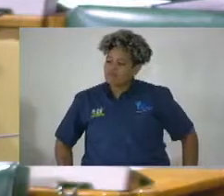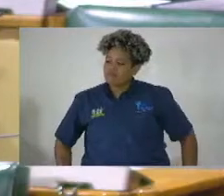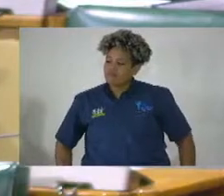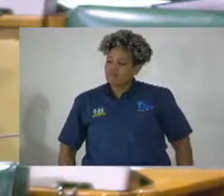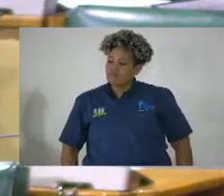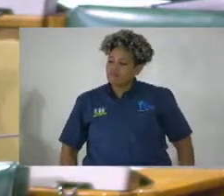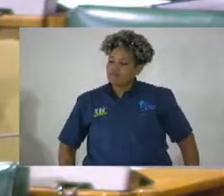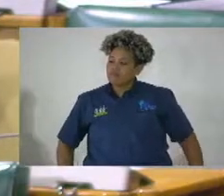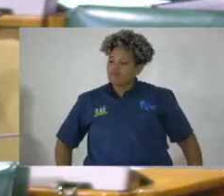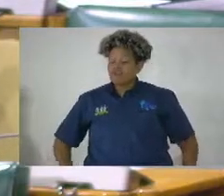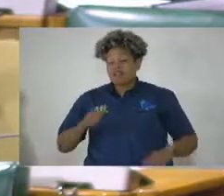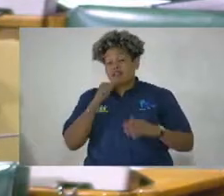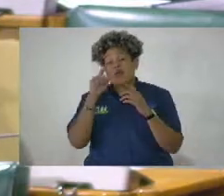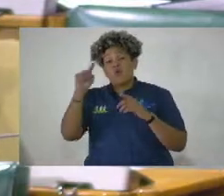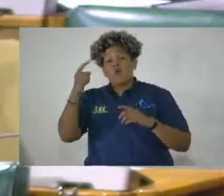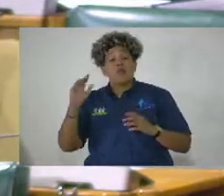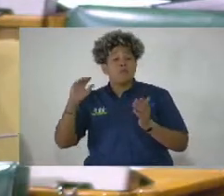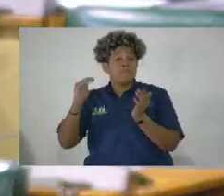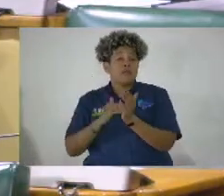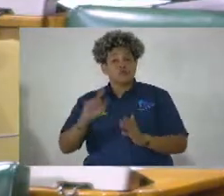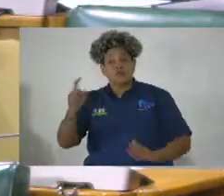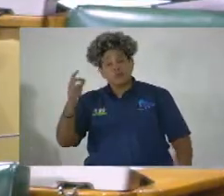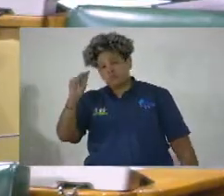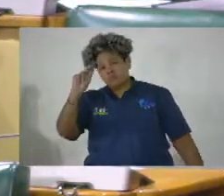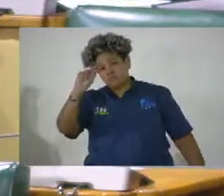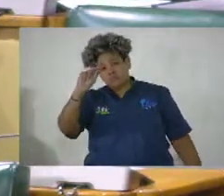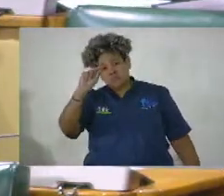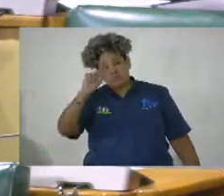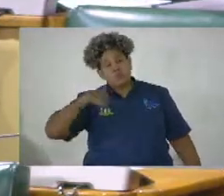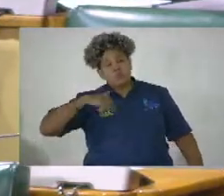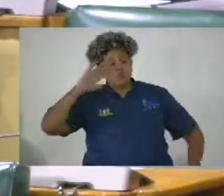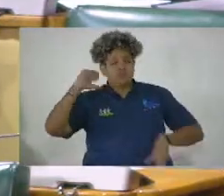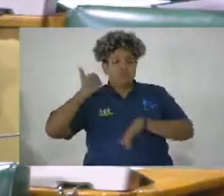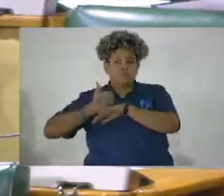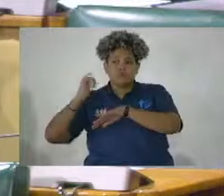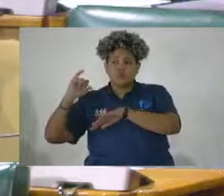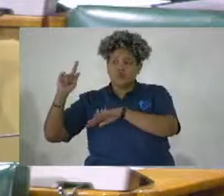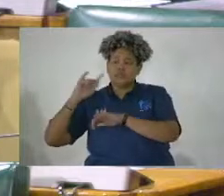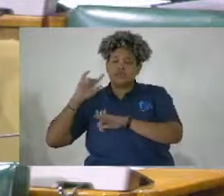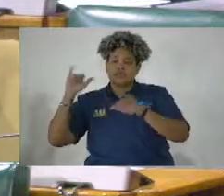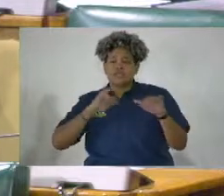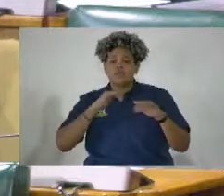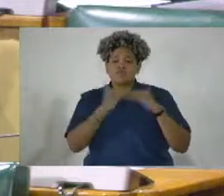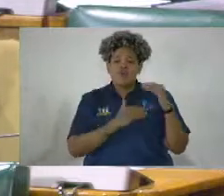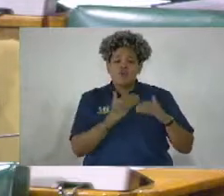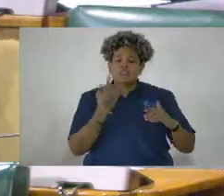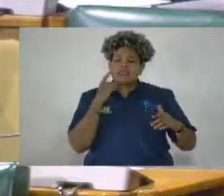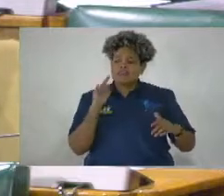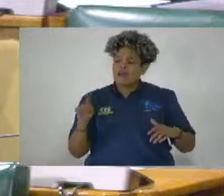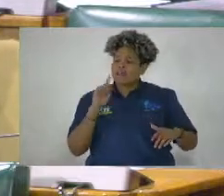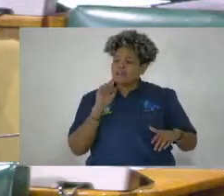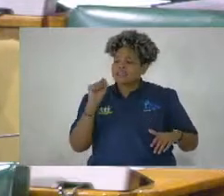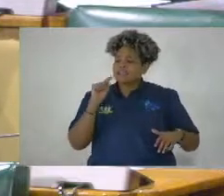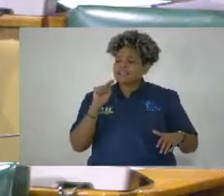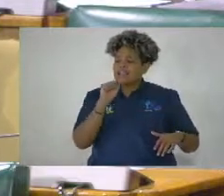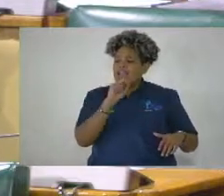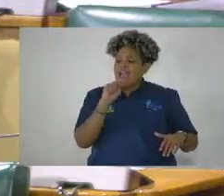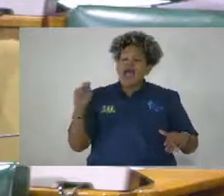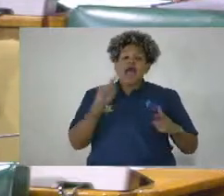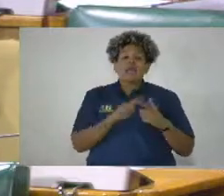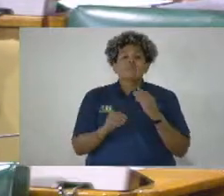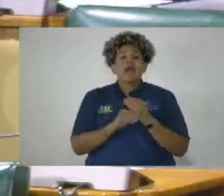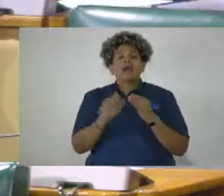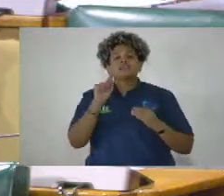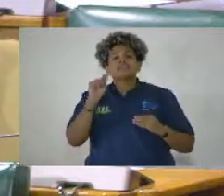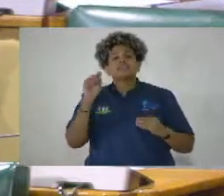But it's not limited to Manchester, Mr. Speaker. We also have similar processes for the St. Anne and the